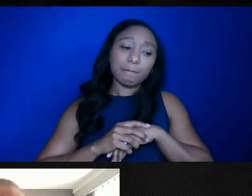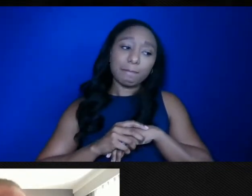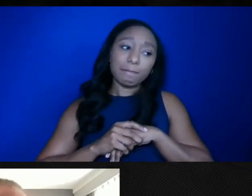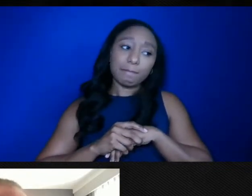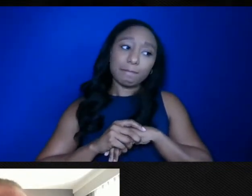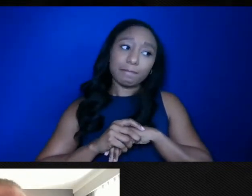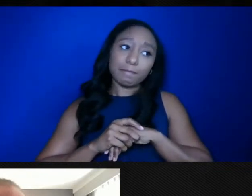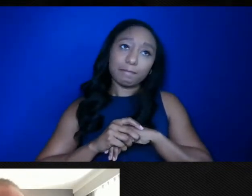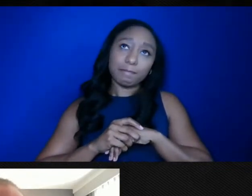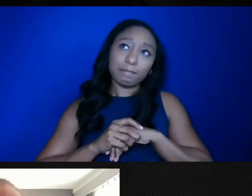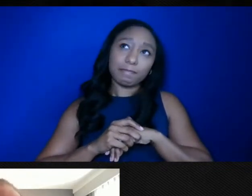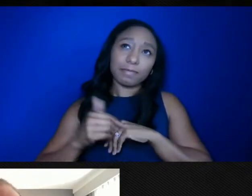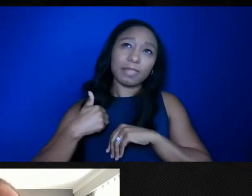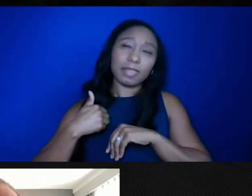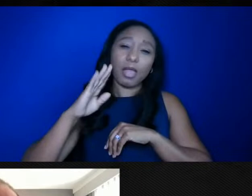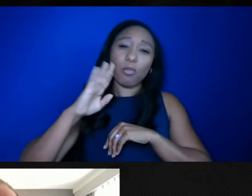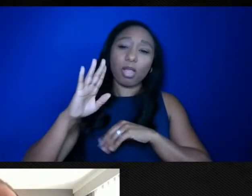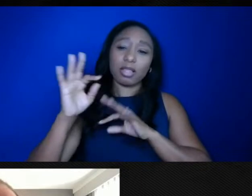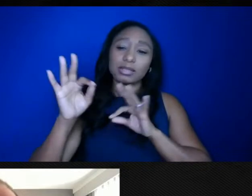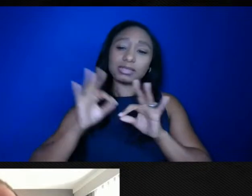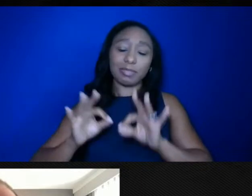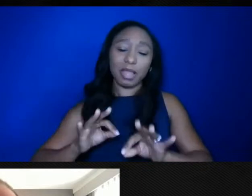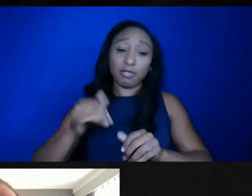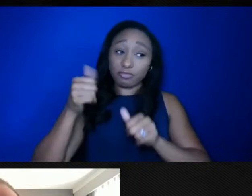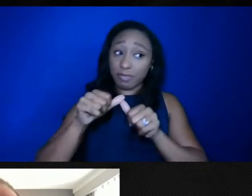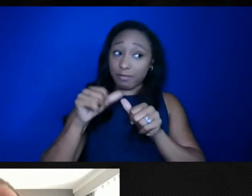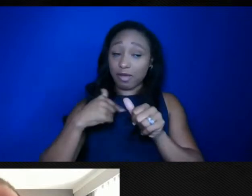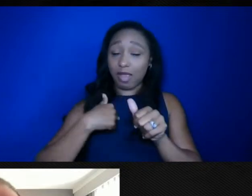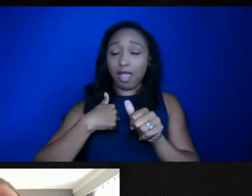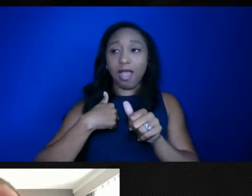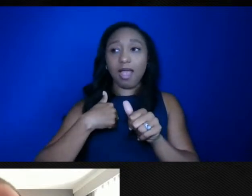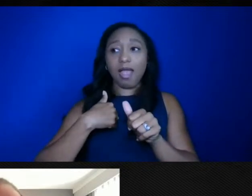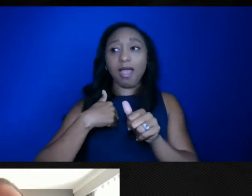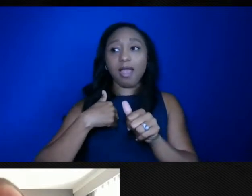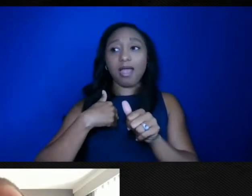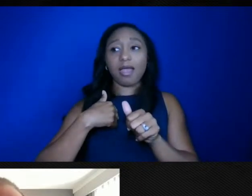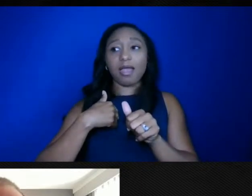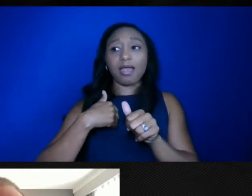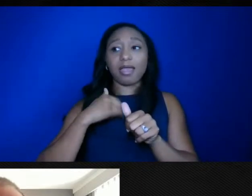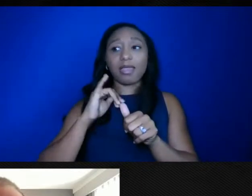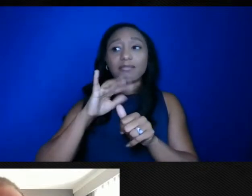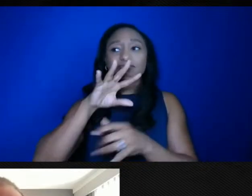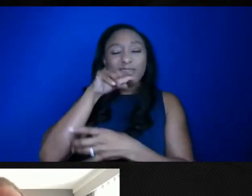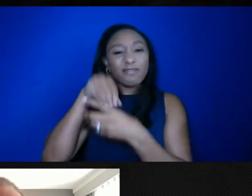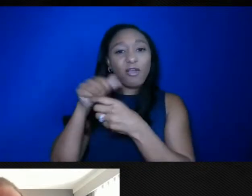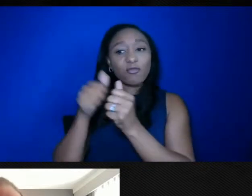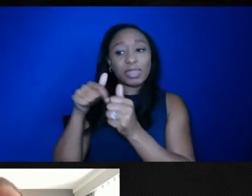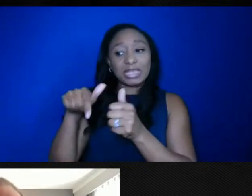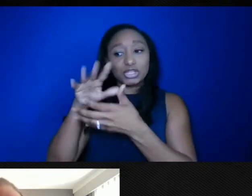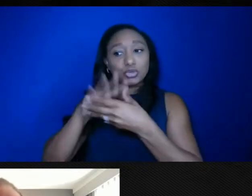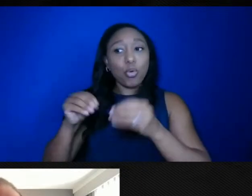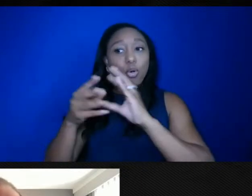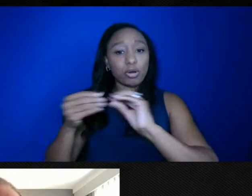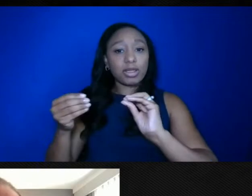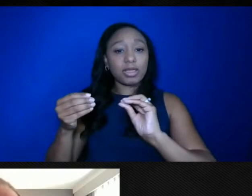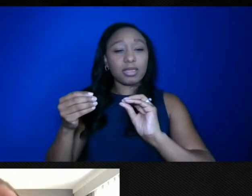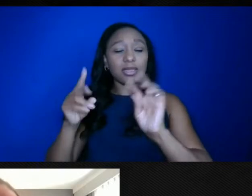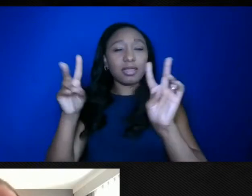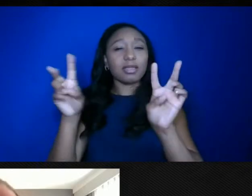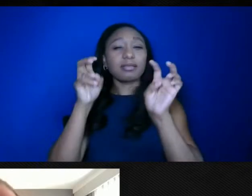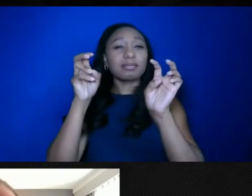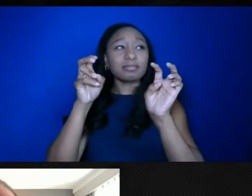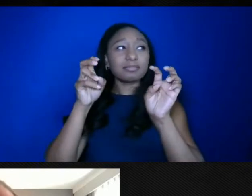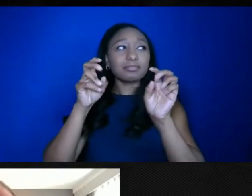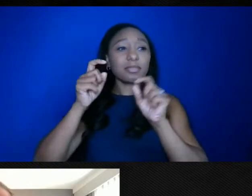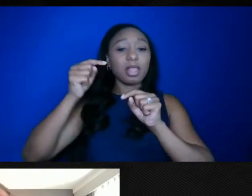Let me explain. I told you that I came into this story backwards through one of the kidnappers, Patty Cannon. And as I got